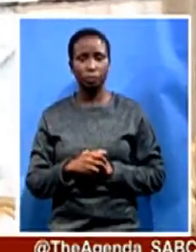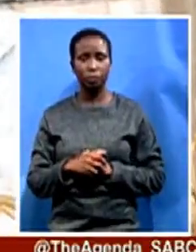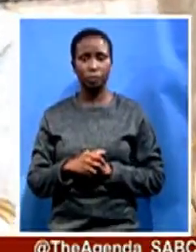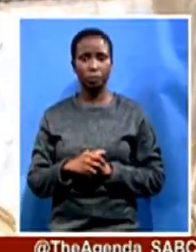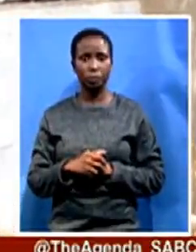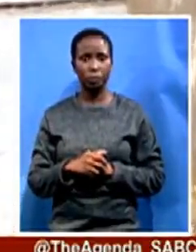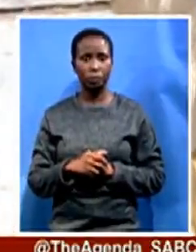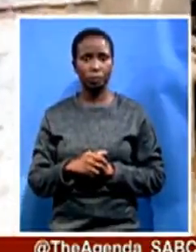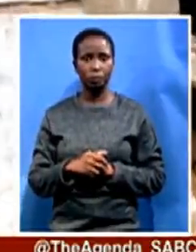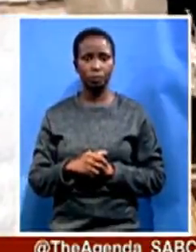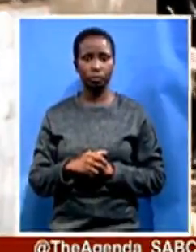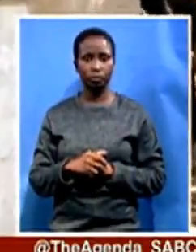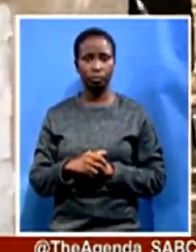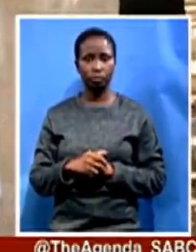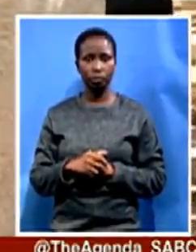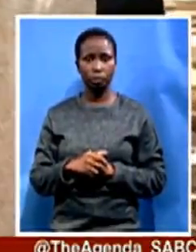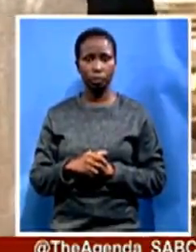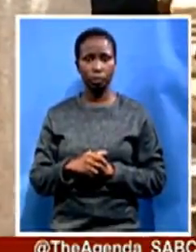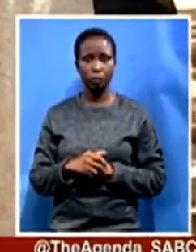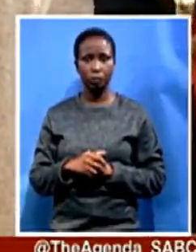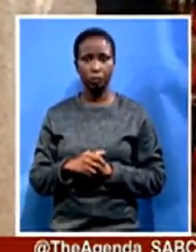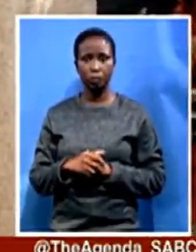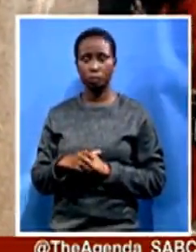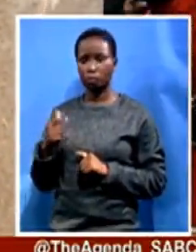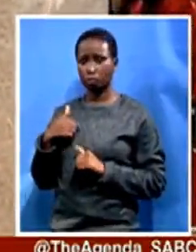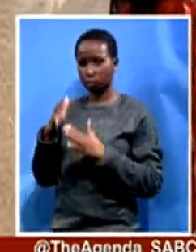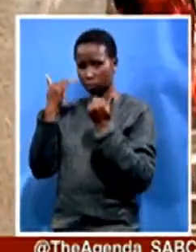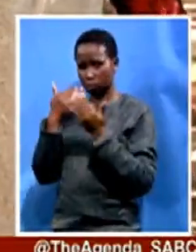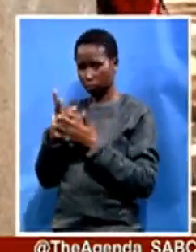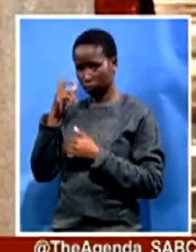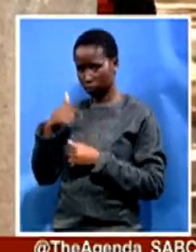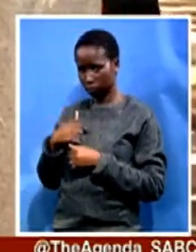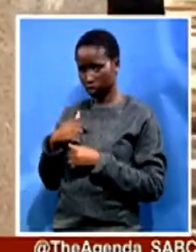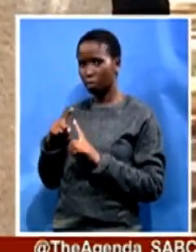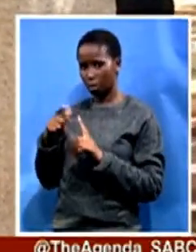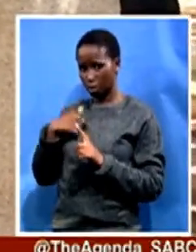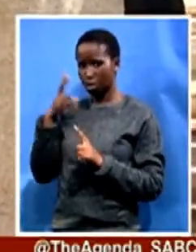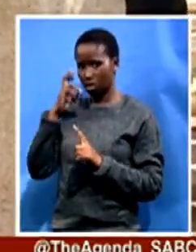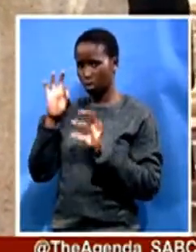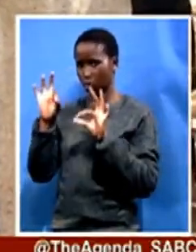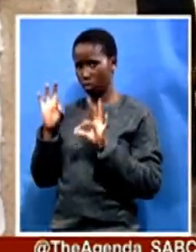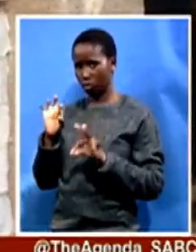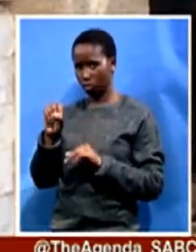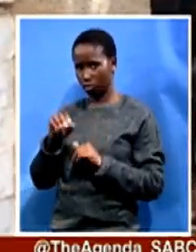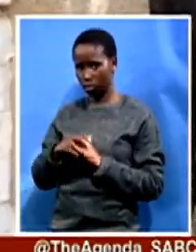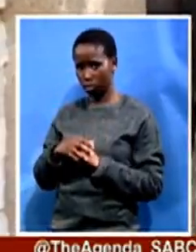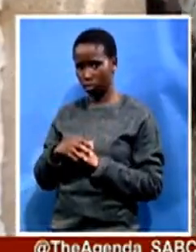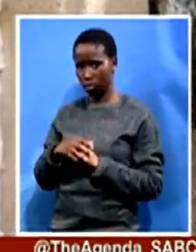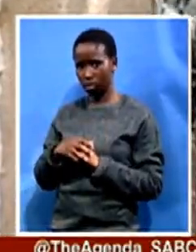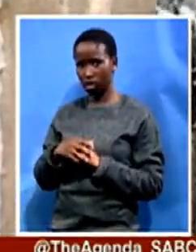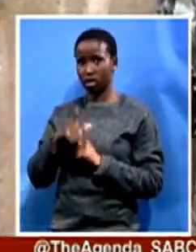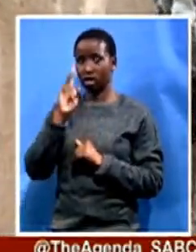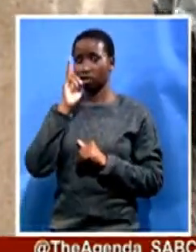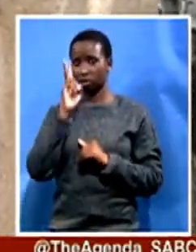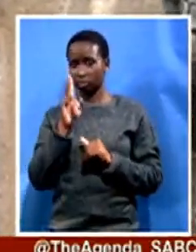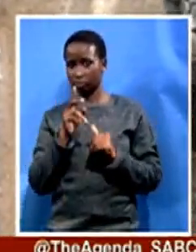I don't know if you can hear me, Desiree, but I can hear you very well. In your visuals, you should be seeing the provincial government led by